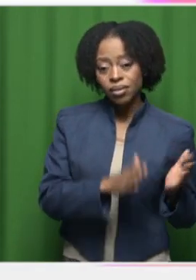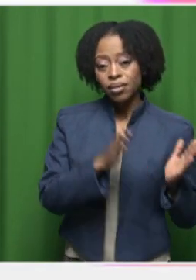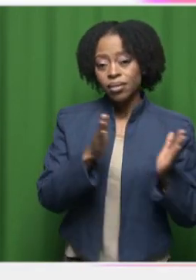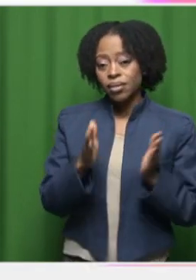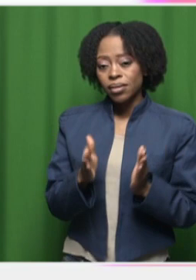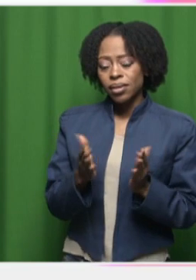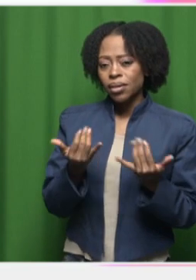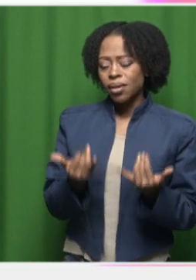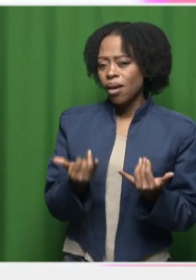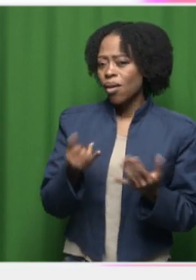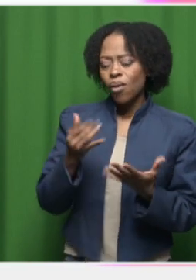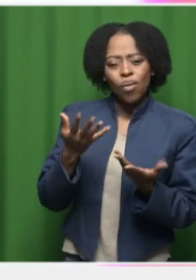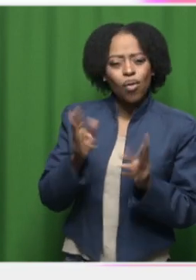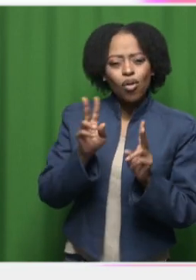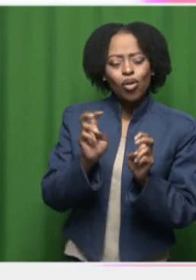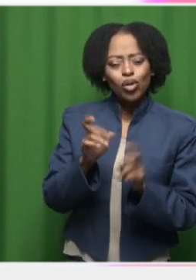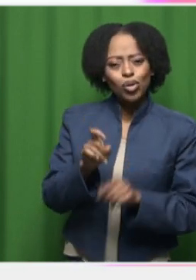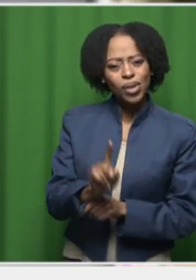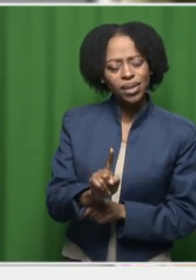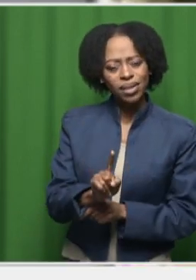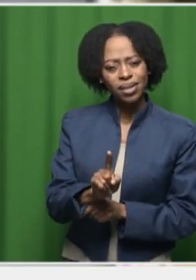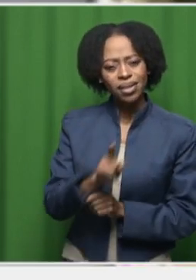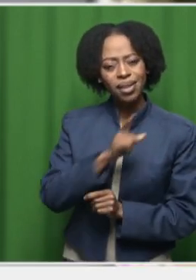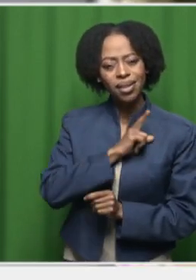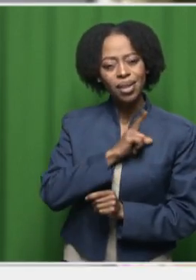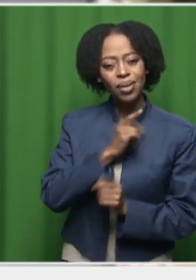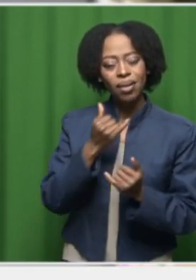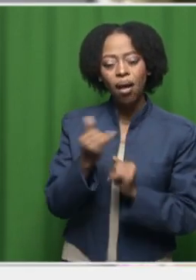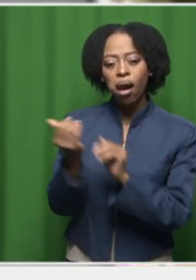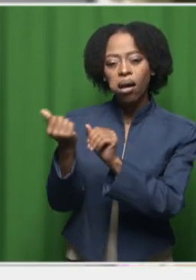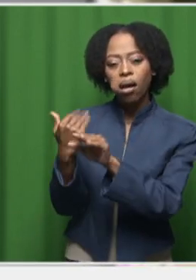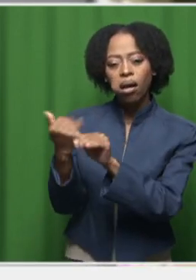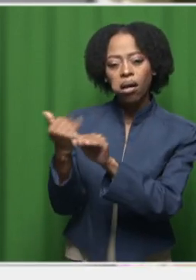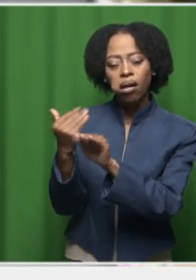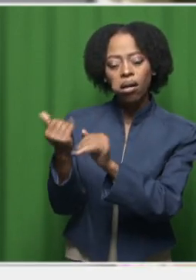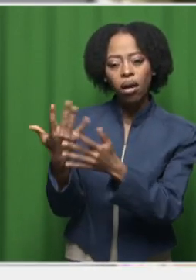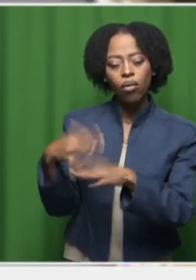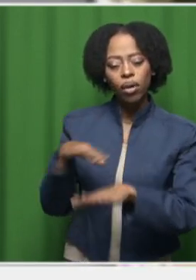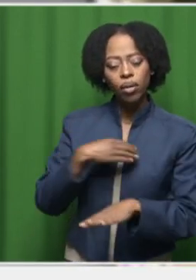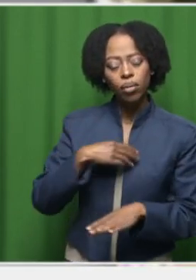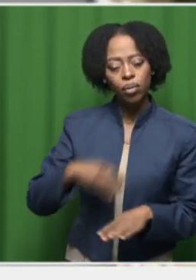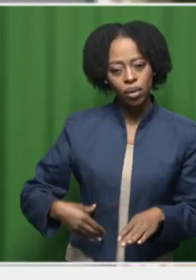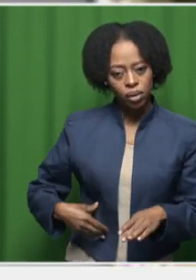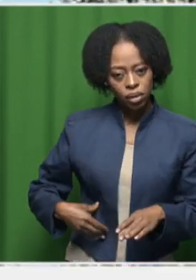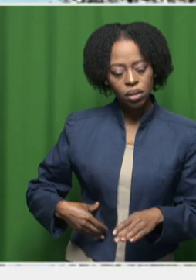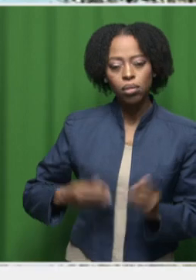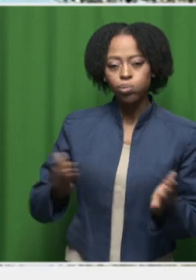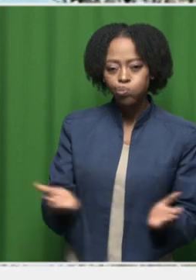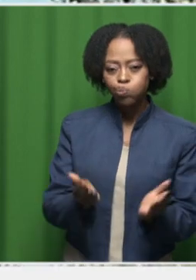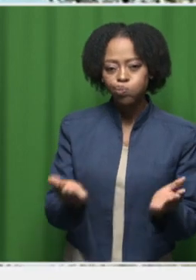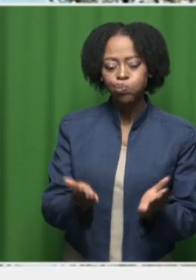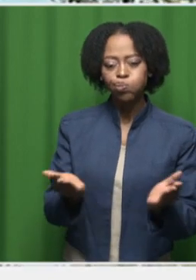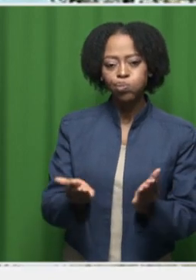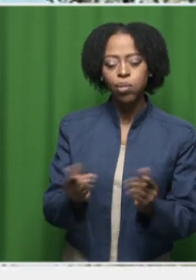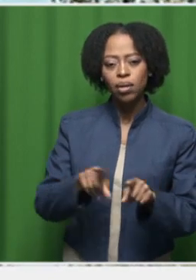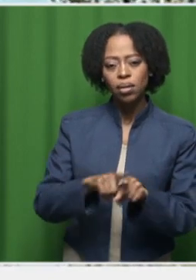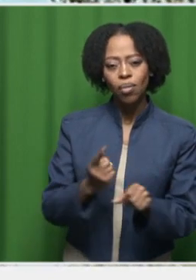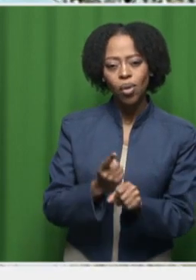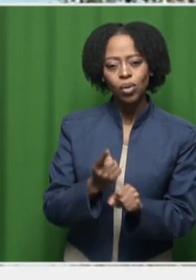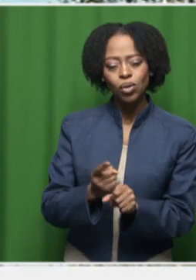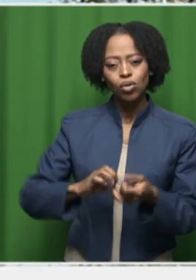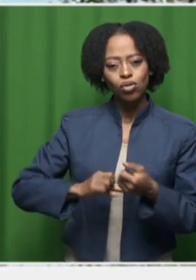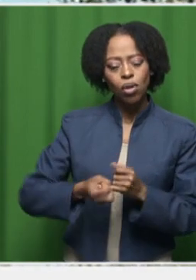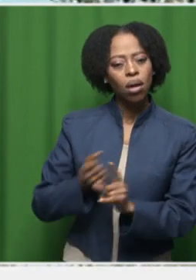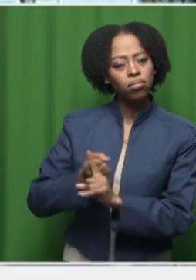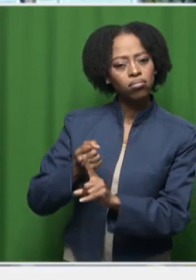what is the issue, and hence why we've been corresponding with the president, hence why we've been running campaigns and trying to push the